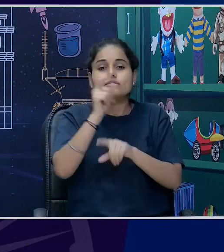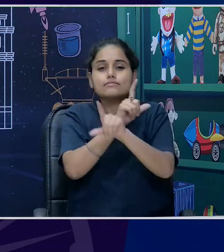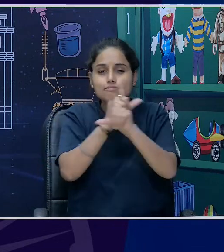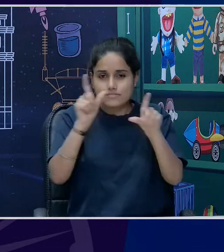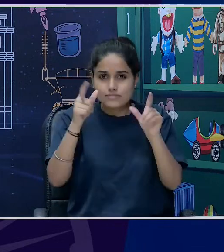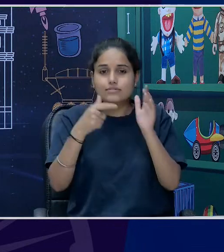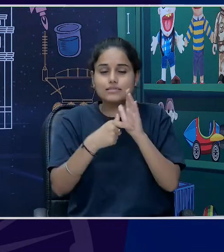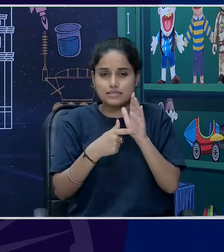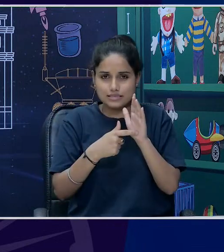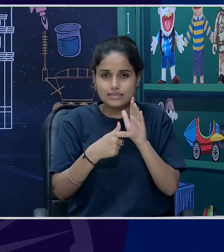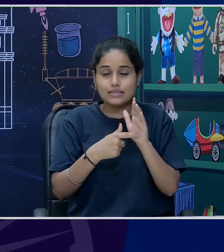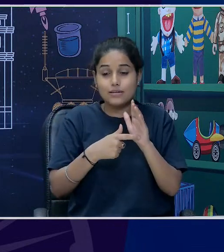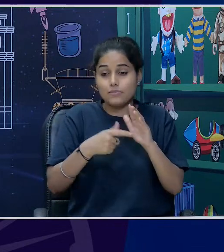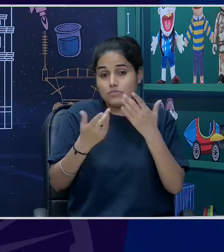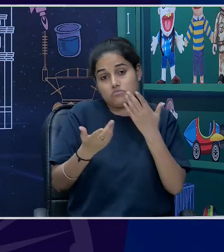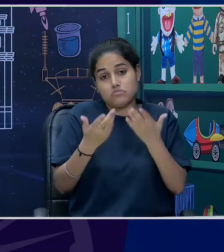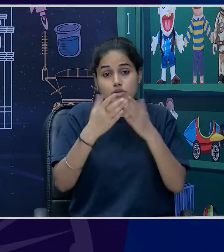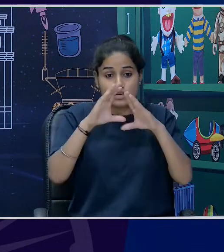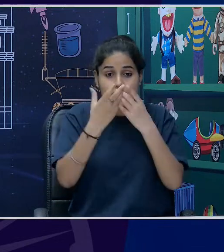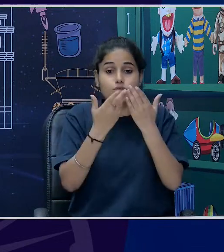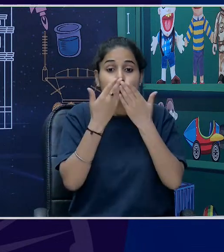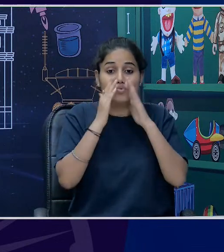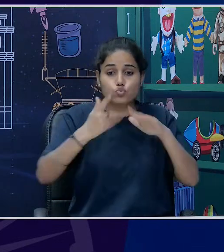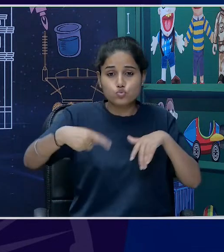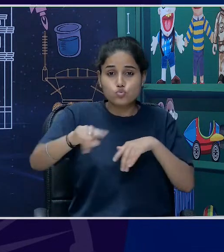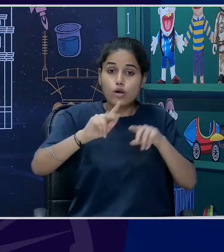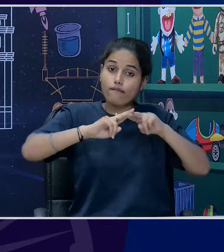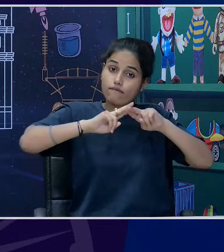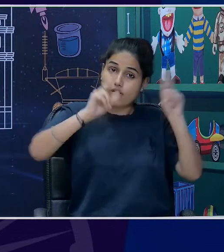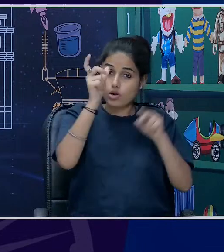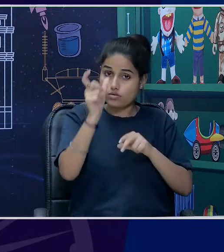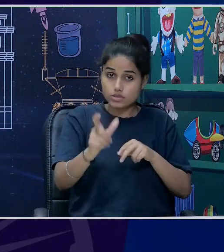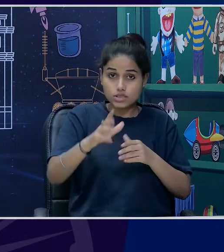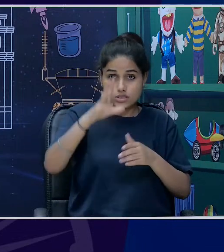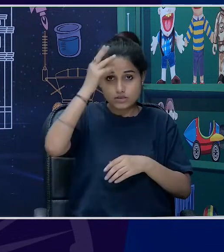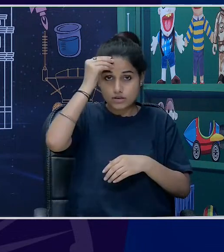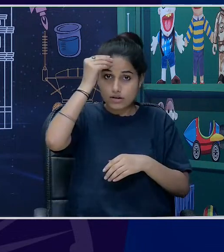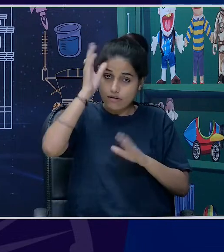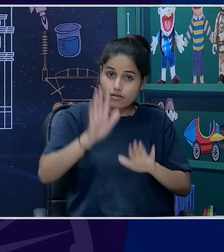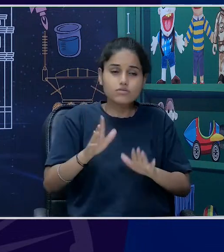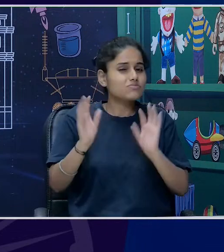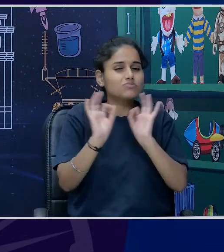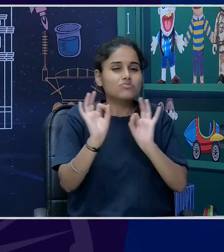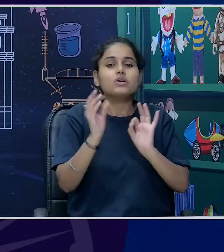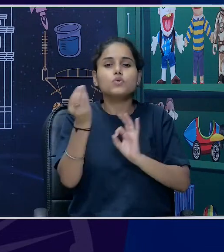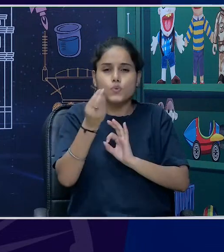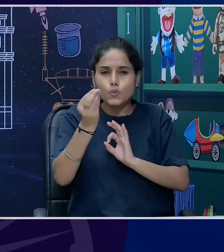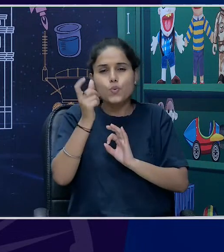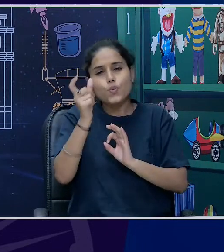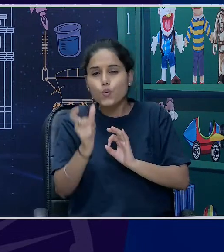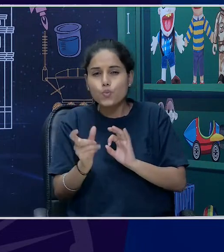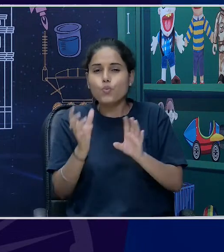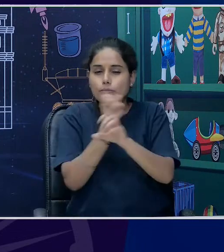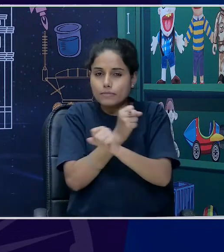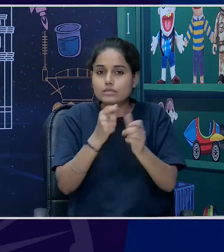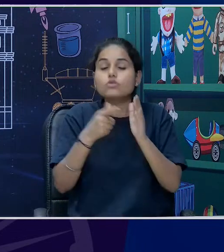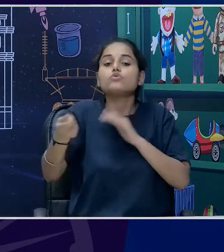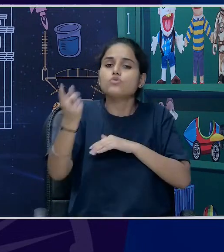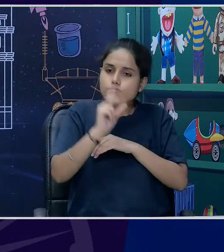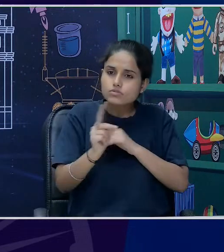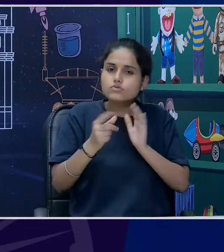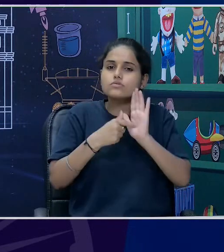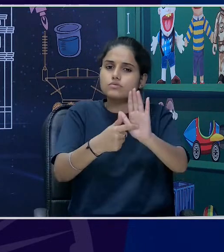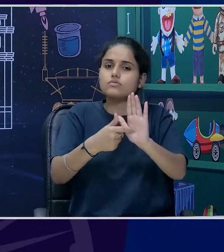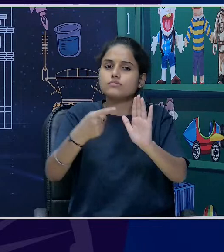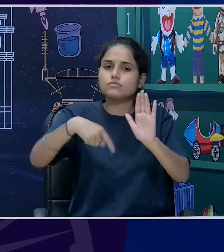to know about everything. Right. So these are the new words. Sometimes marigold flower, chimney, and window they can associate.